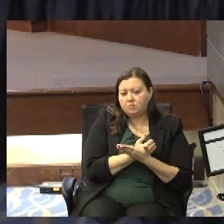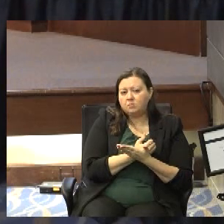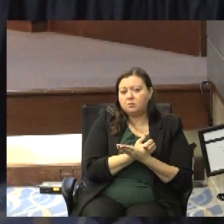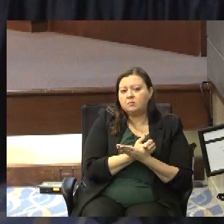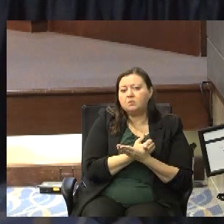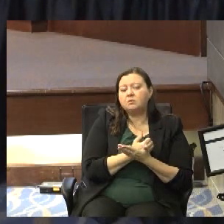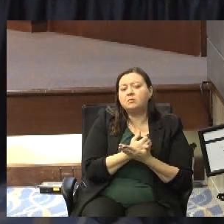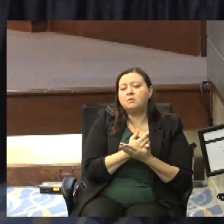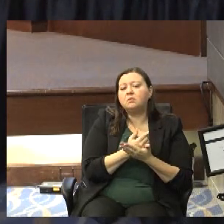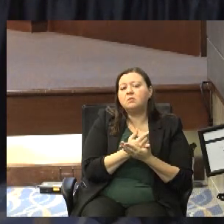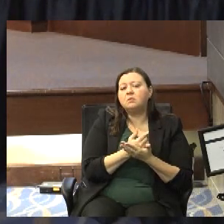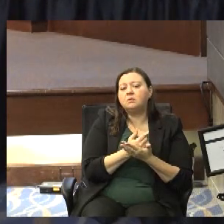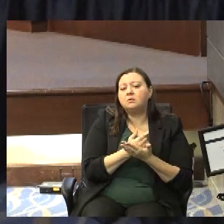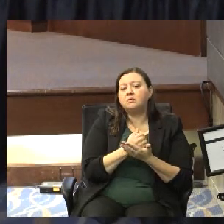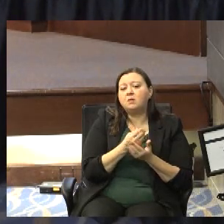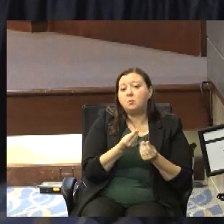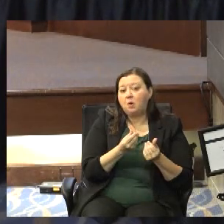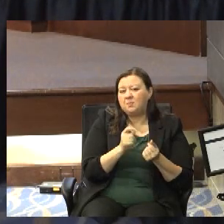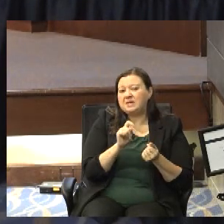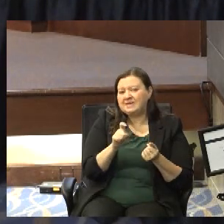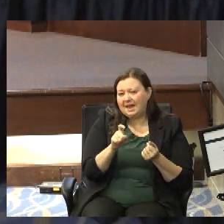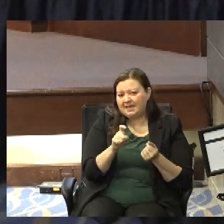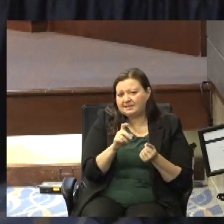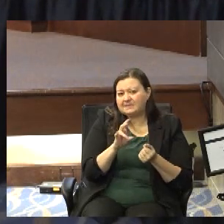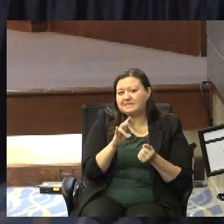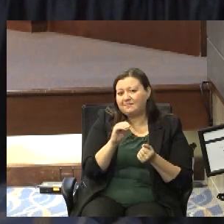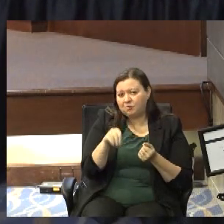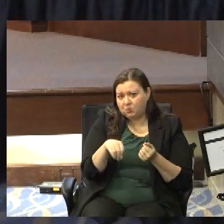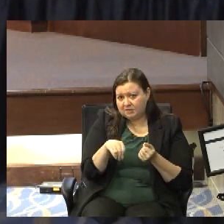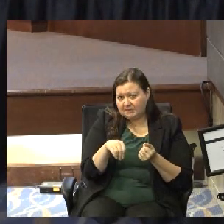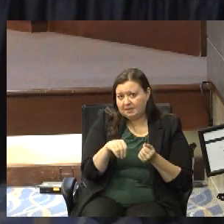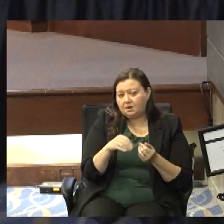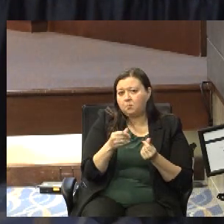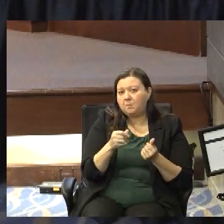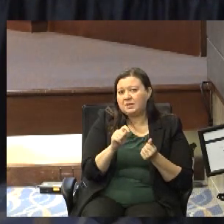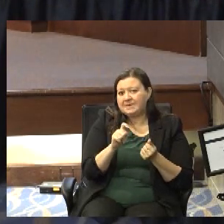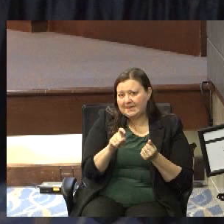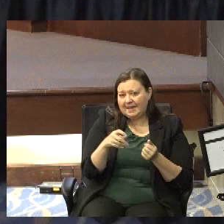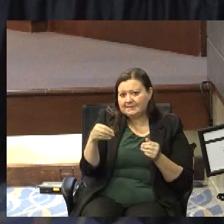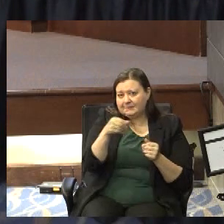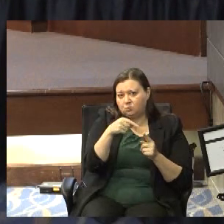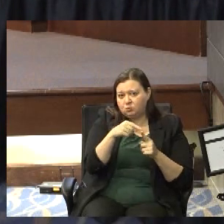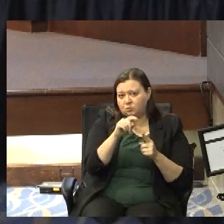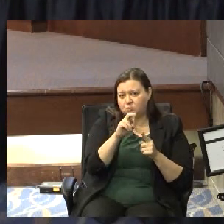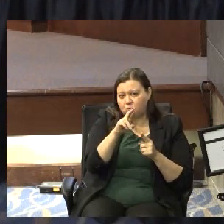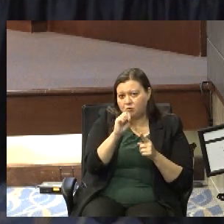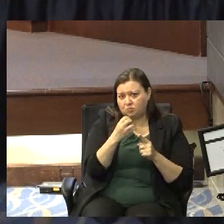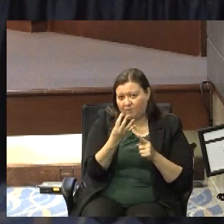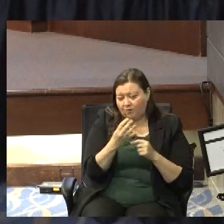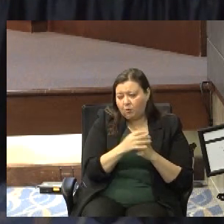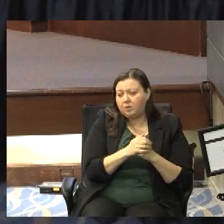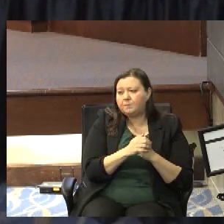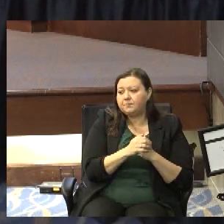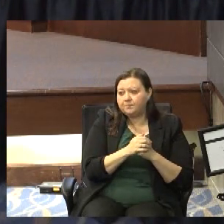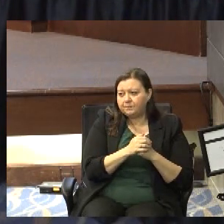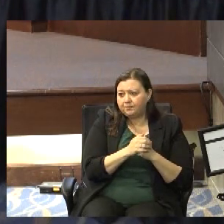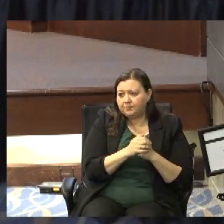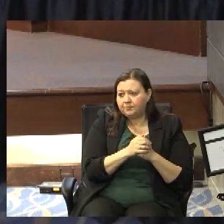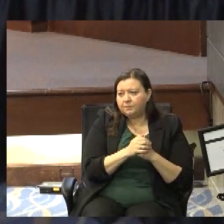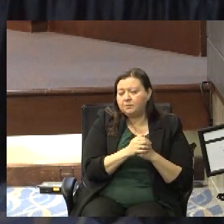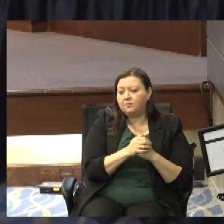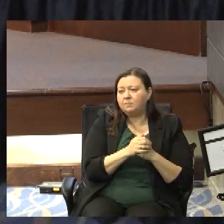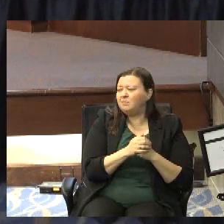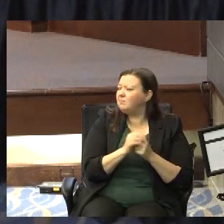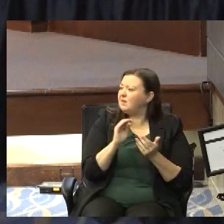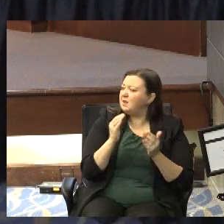in property taxes, the 70% of the property taxes that goes into TERS 4. Because I'm comparing It's more than, I'm